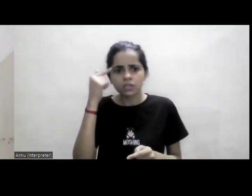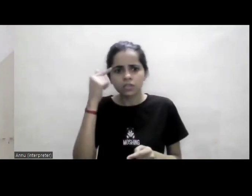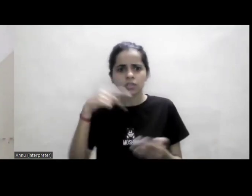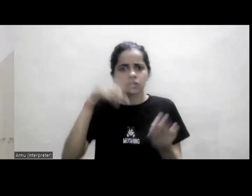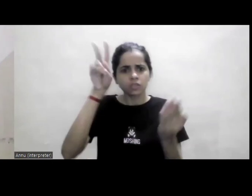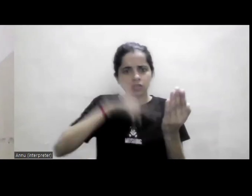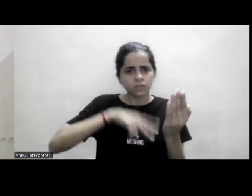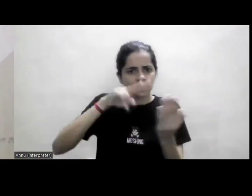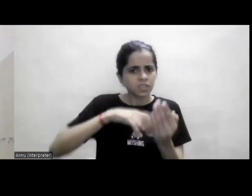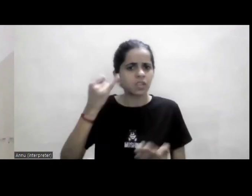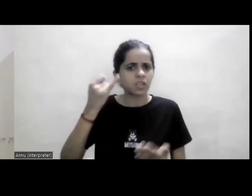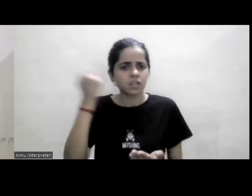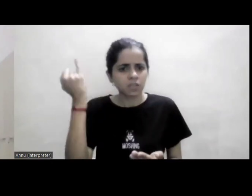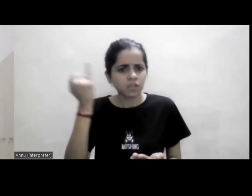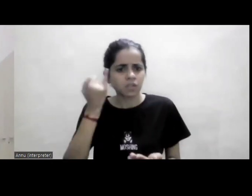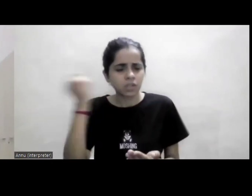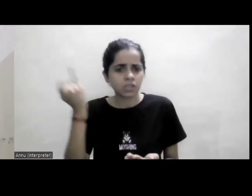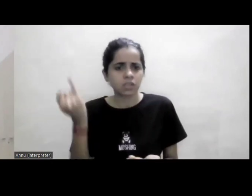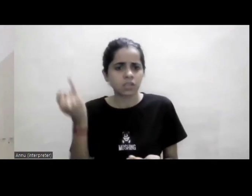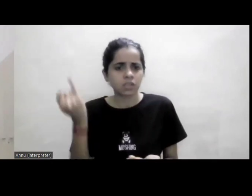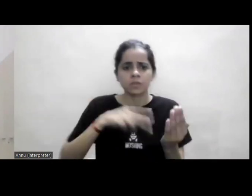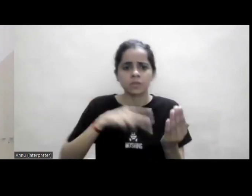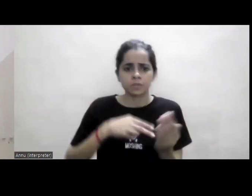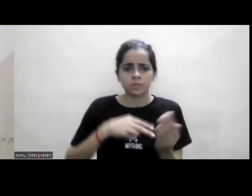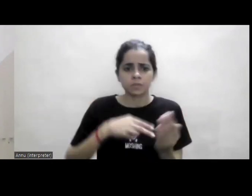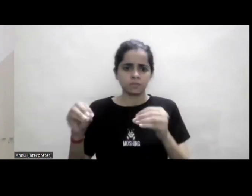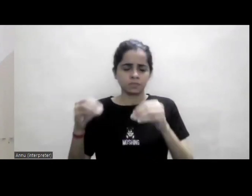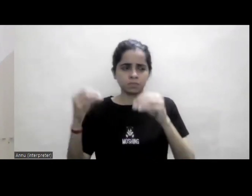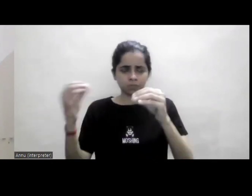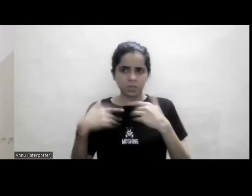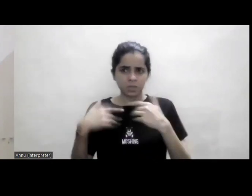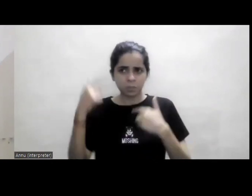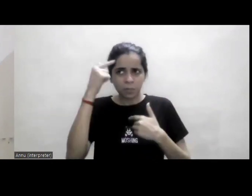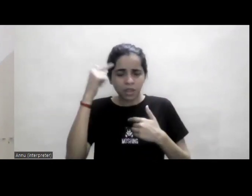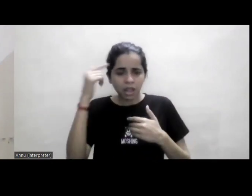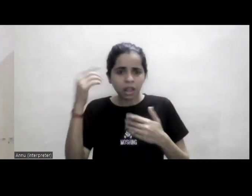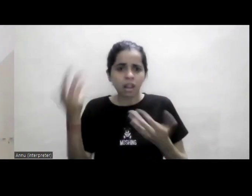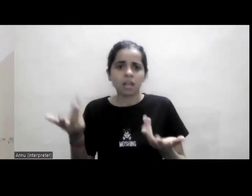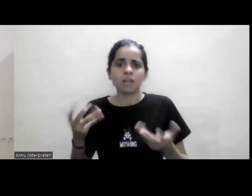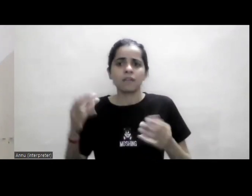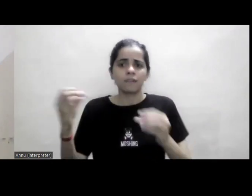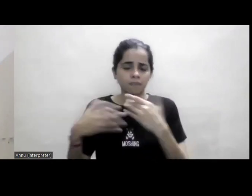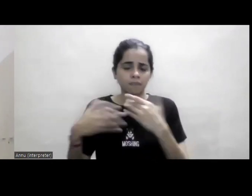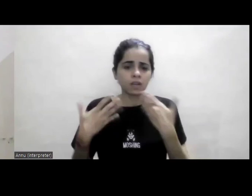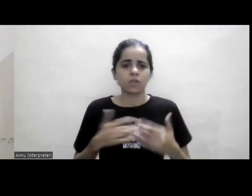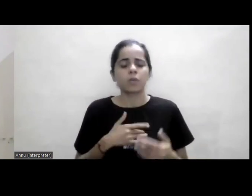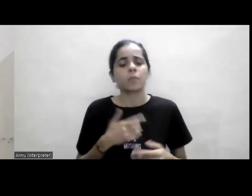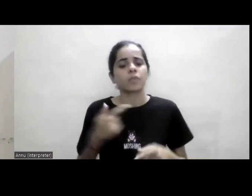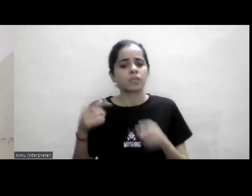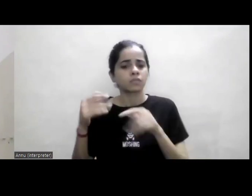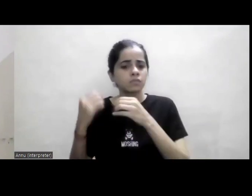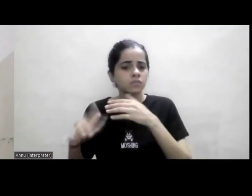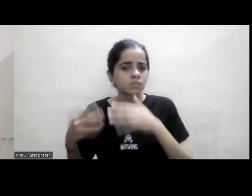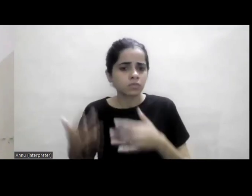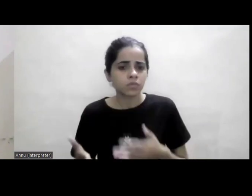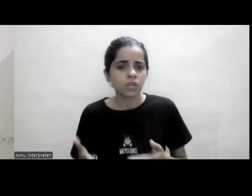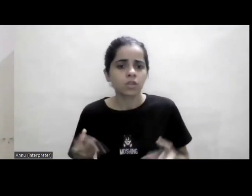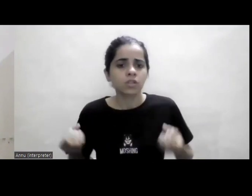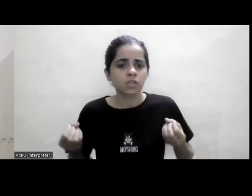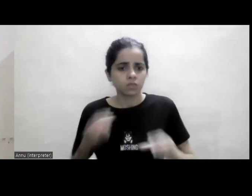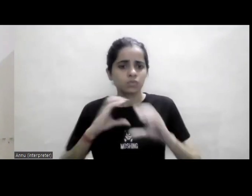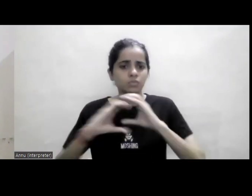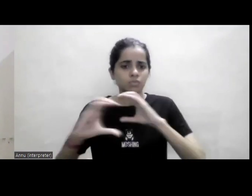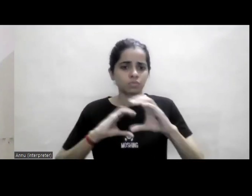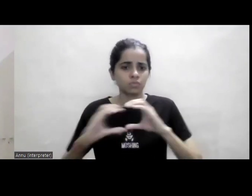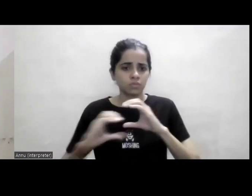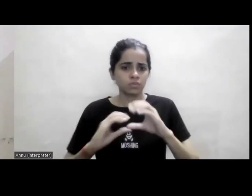this idea of how they can impact you mentally. Right, absolutely. And I think it started a conversation that